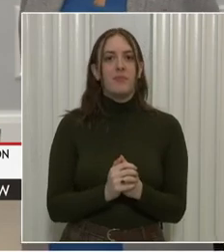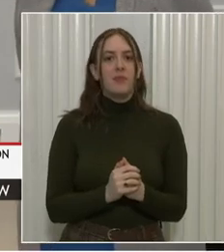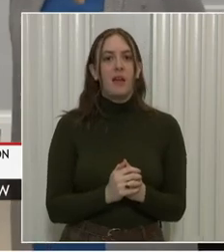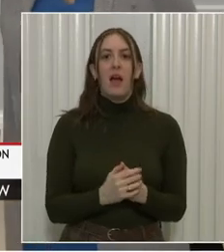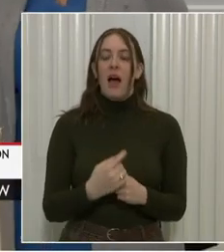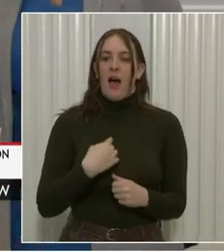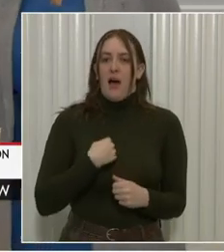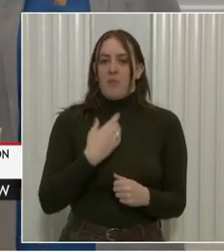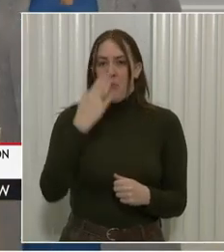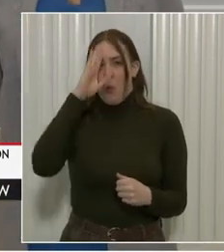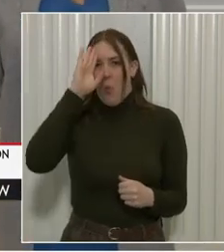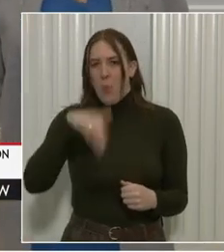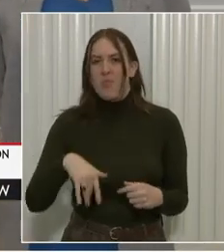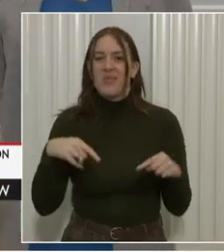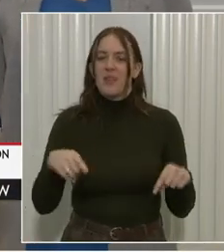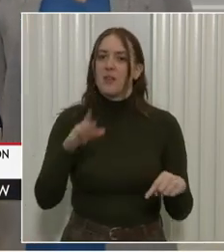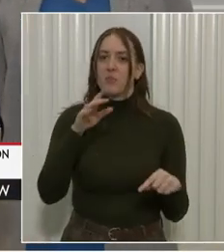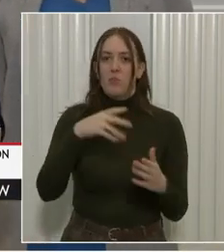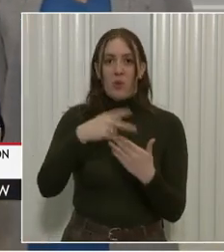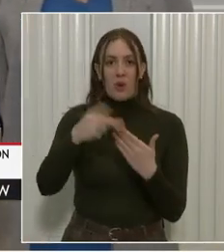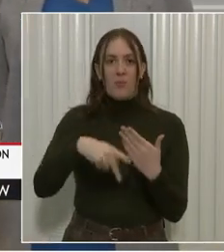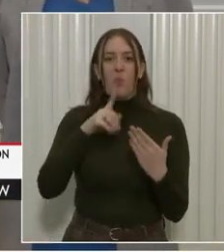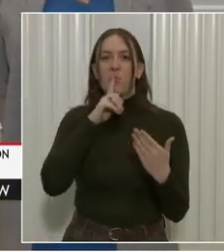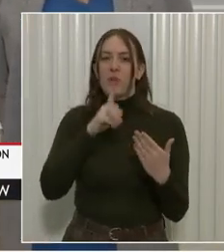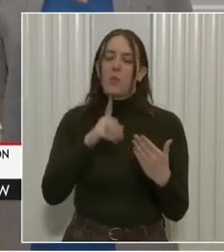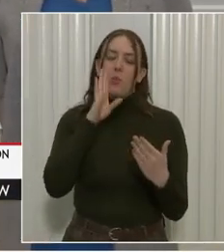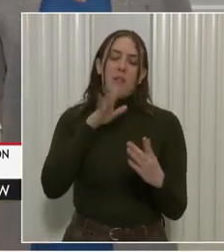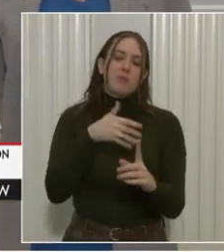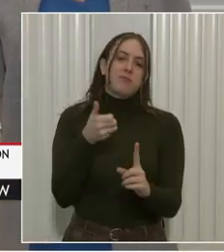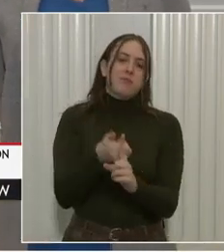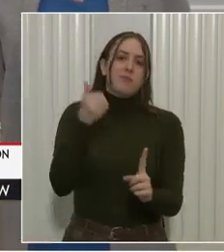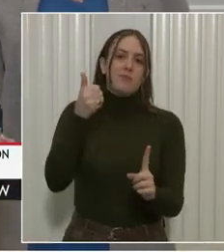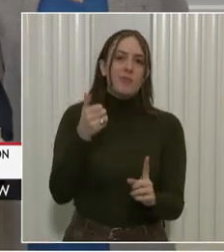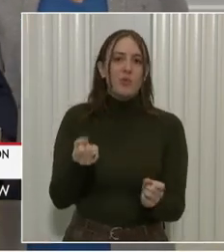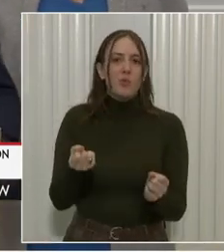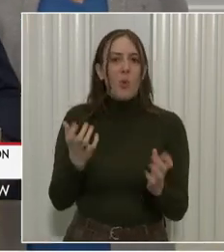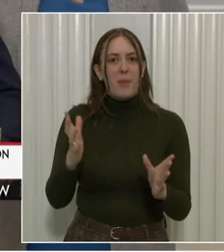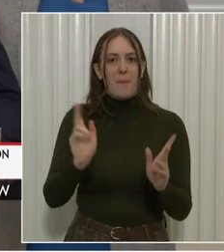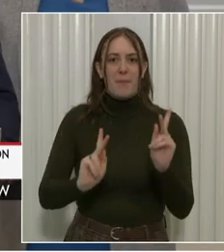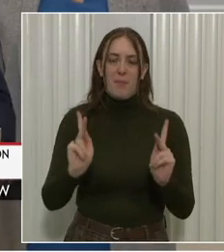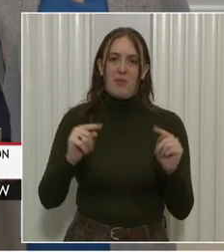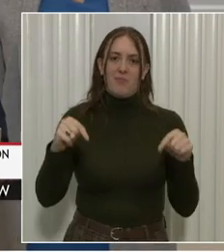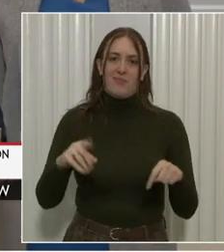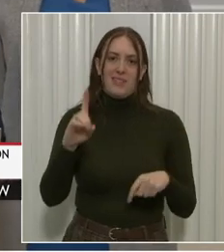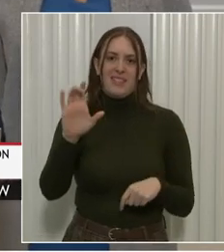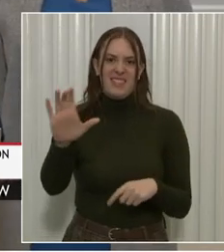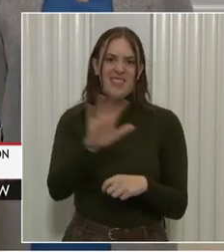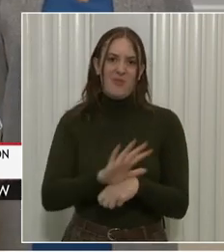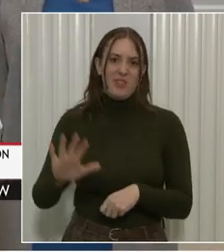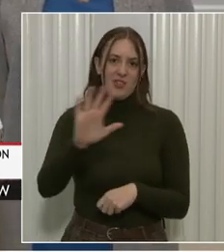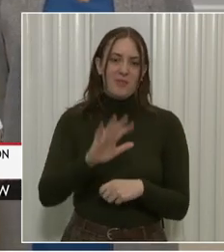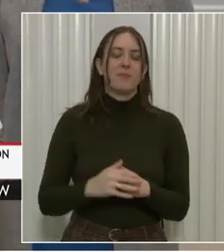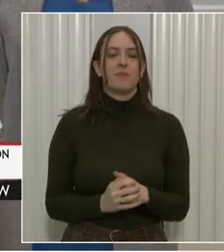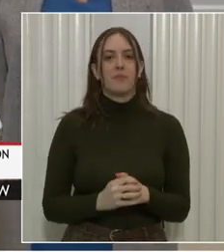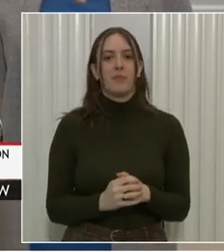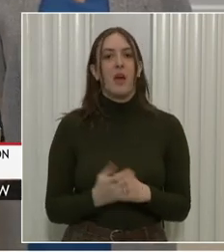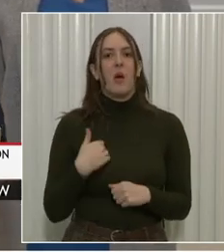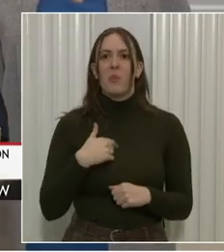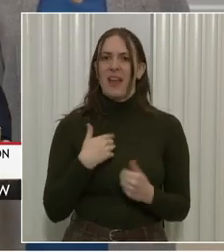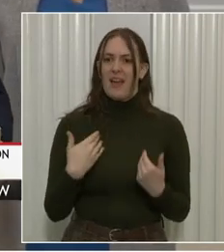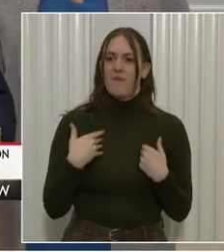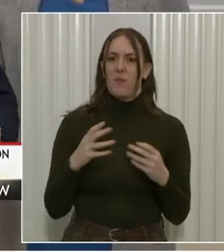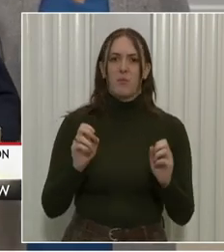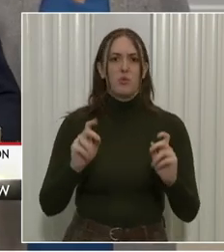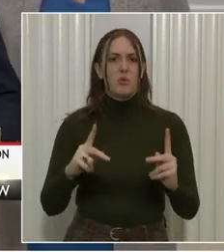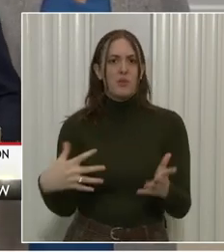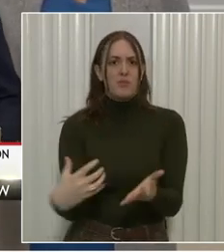truly make a difference for this program and for patients all around the region. We all have the opportunity to help each other. This exciting initiative